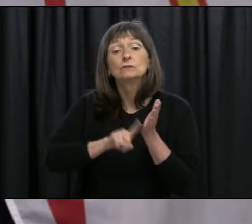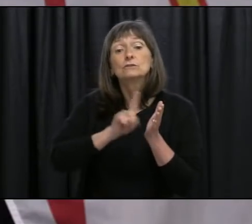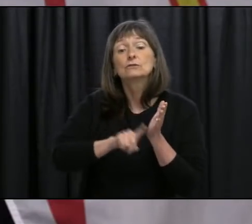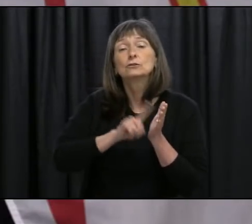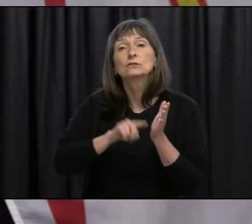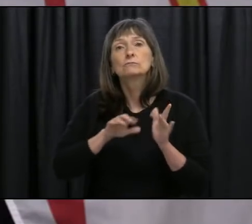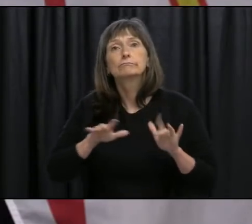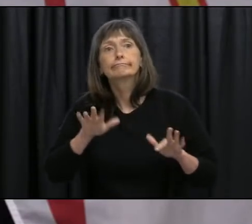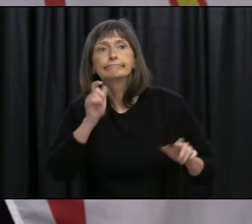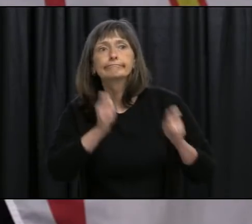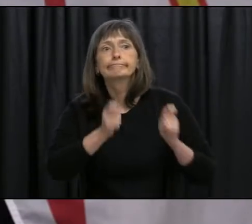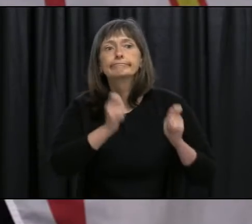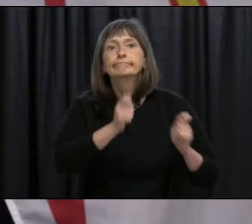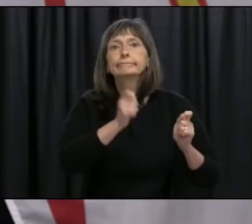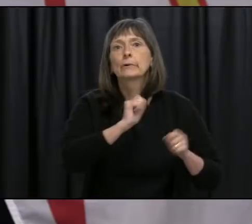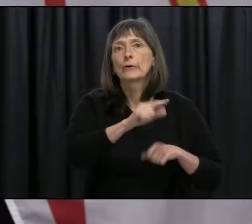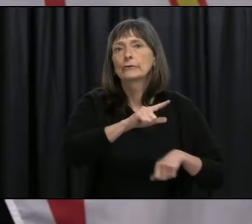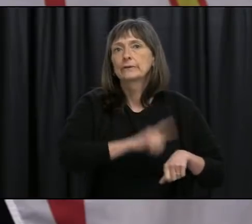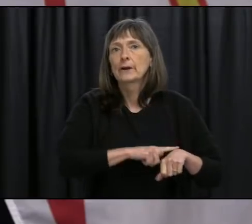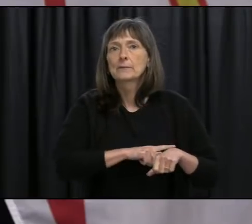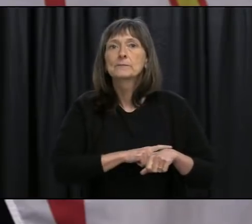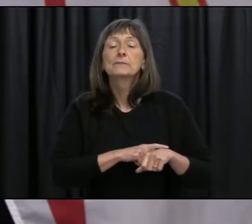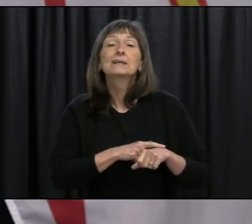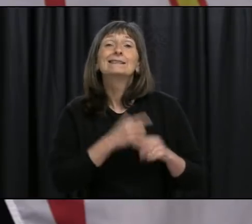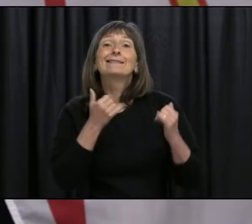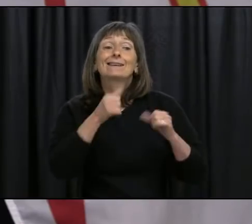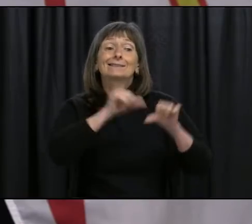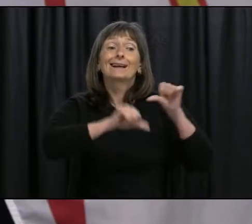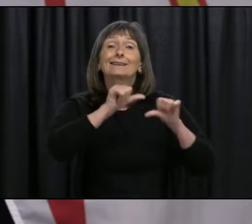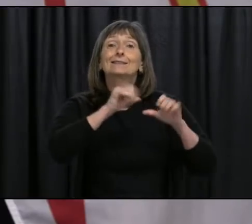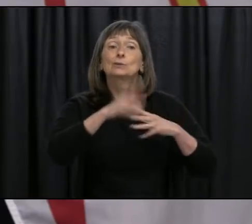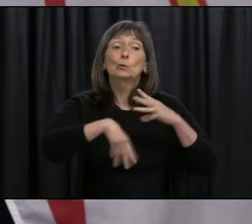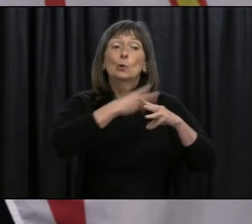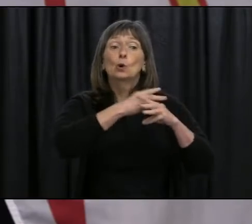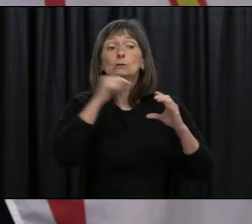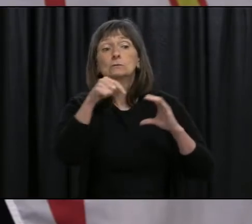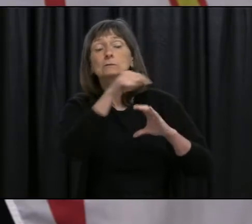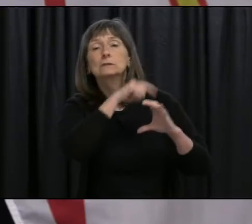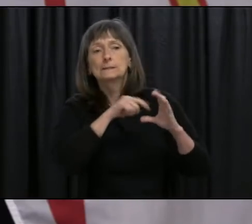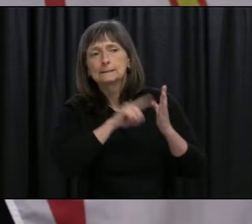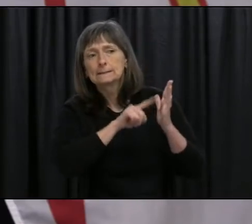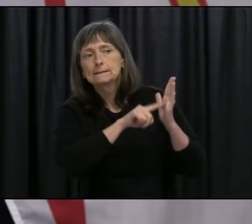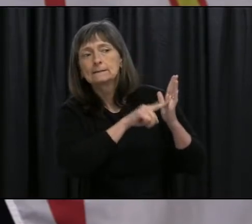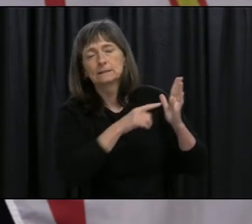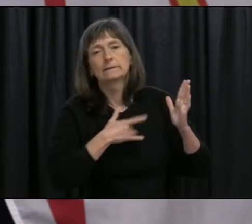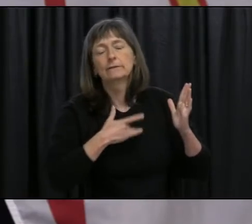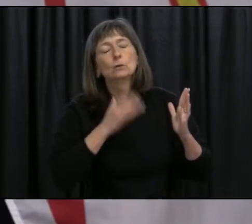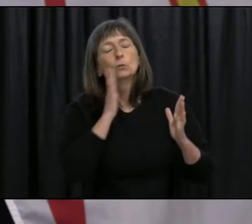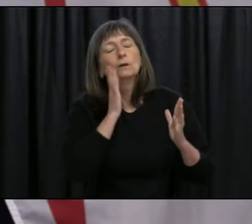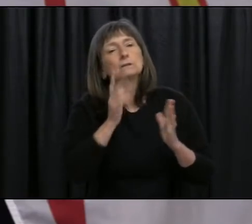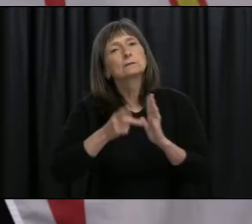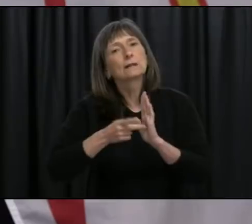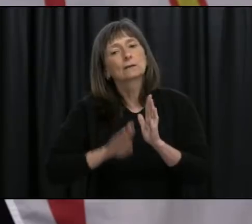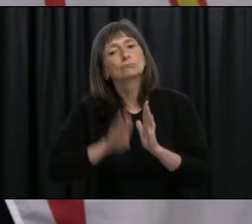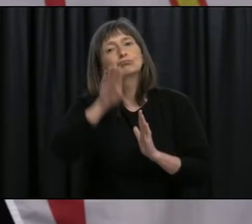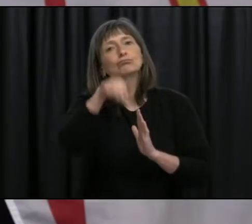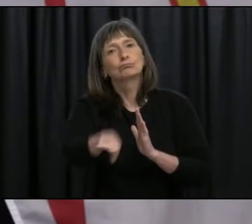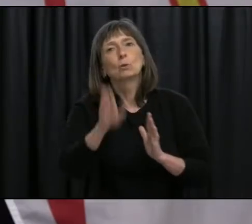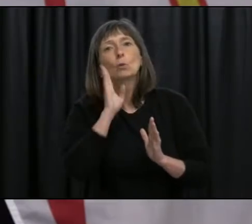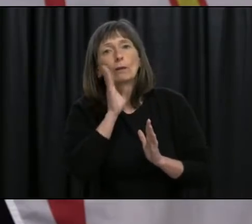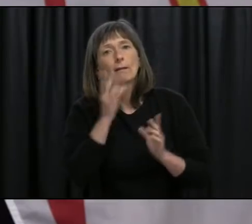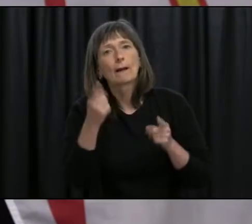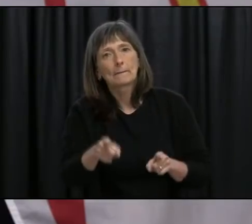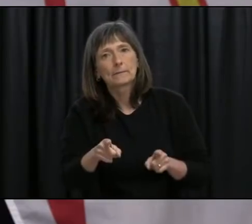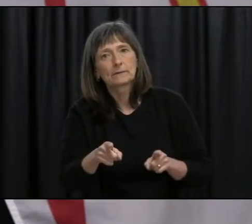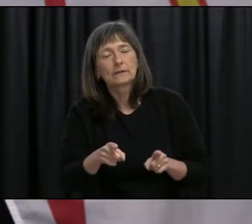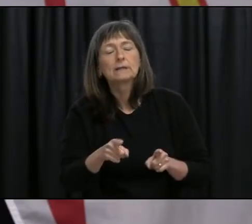wave, and if or when that happens, we must be prepared. So continuing to practice the tried and true prevention measures and adhering to the